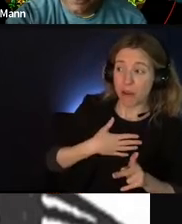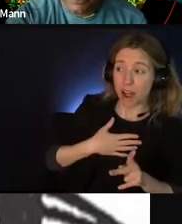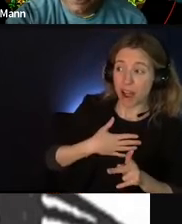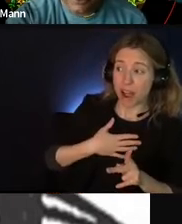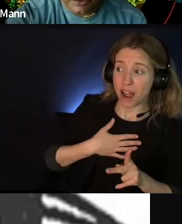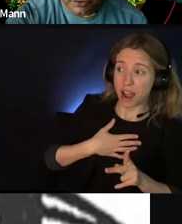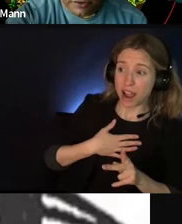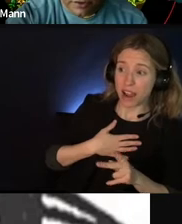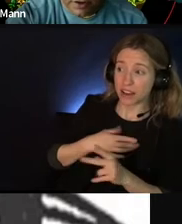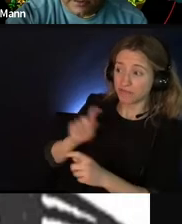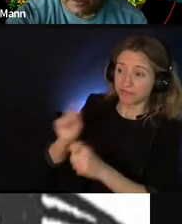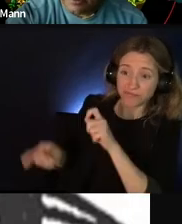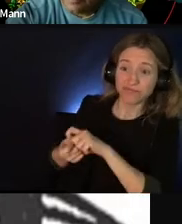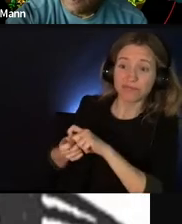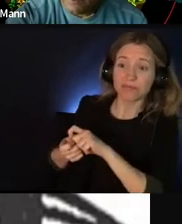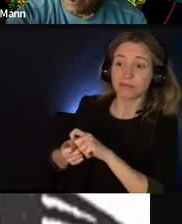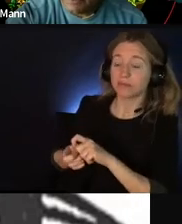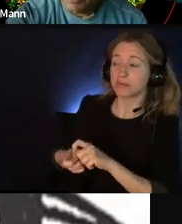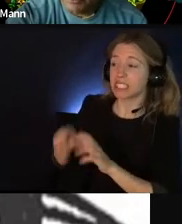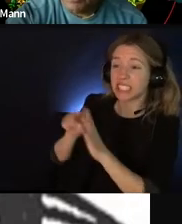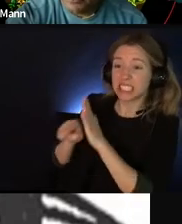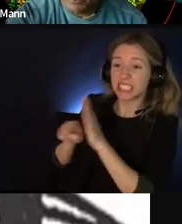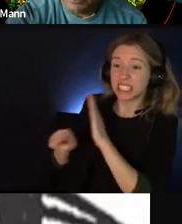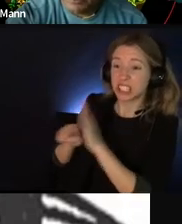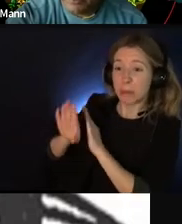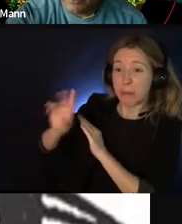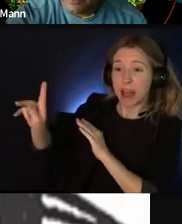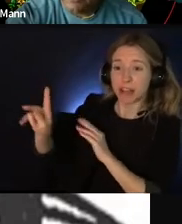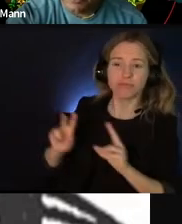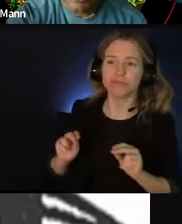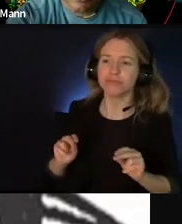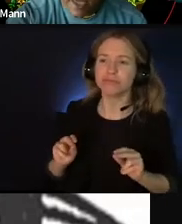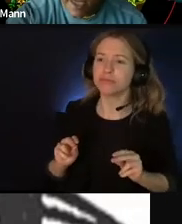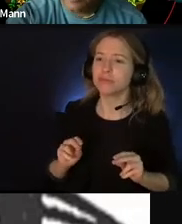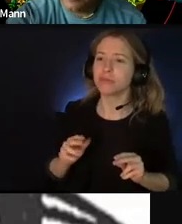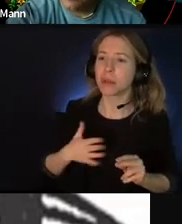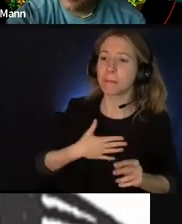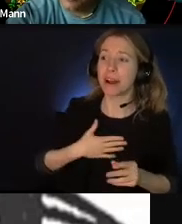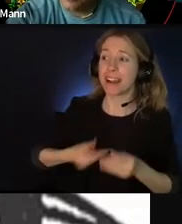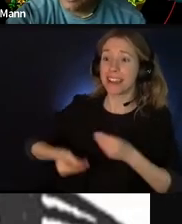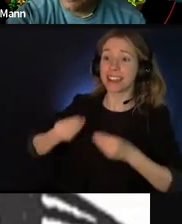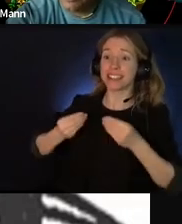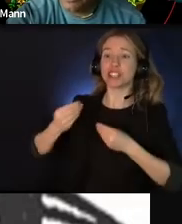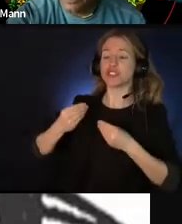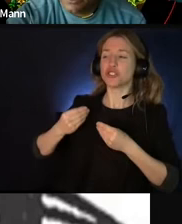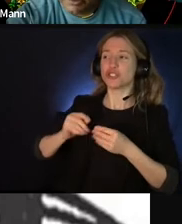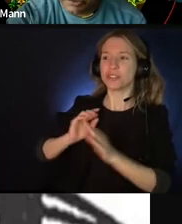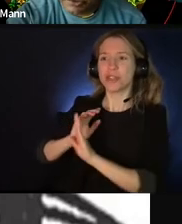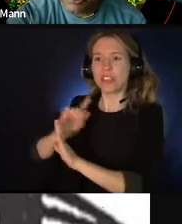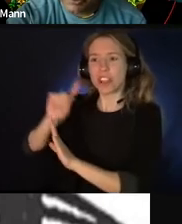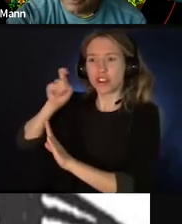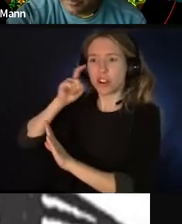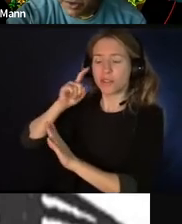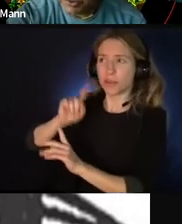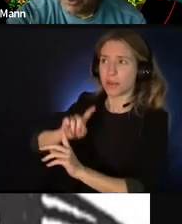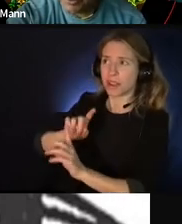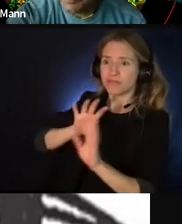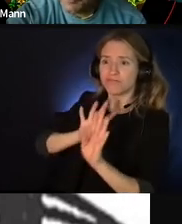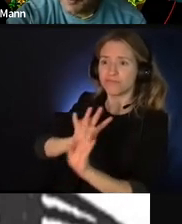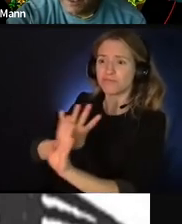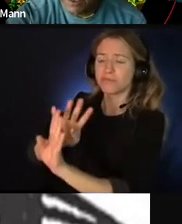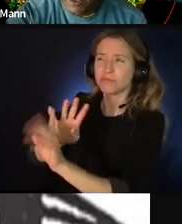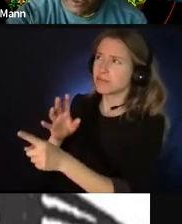Greenwich to their government and asked them, why did they allow this to happen? Because we were existing in